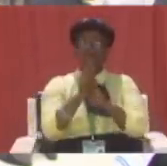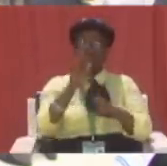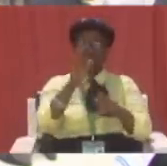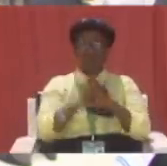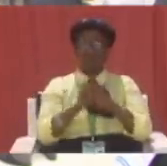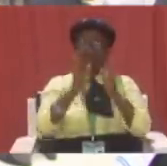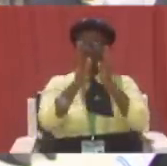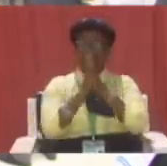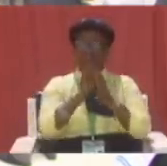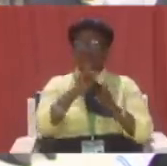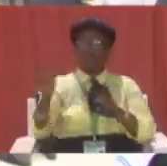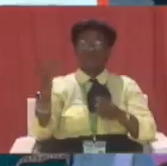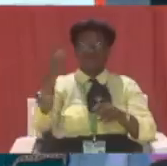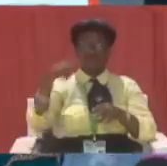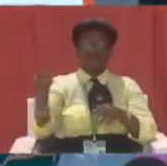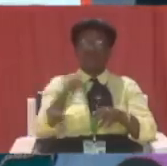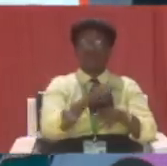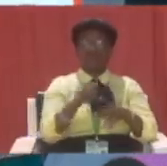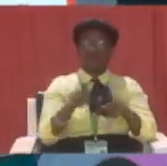and your address.